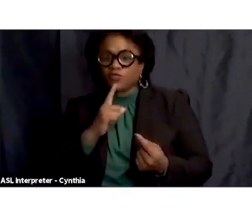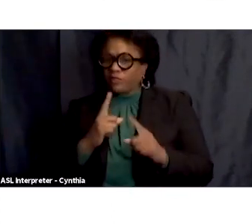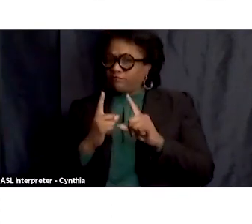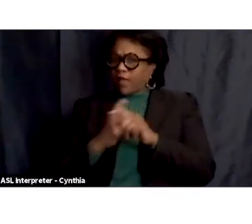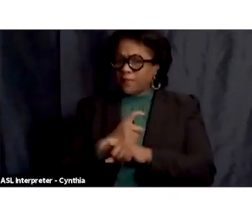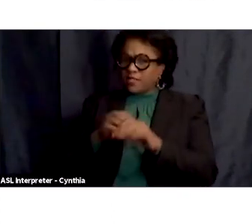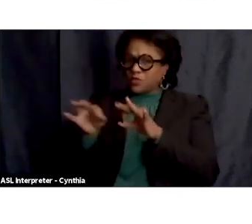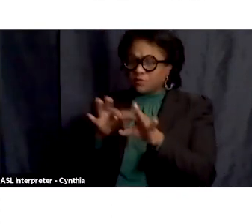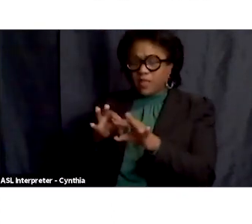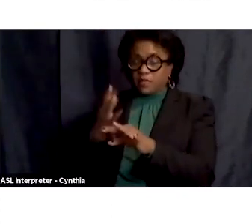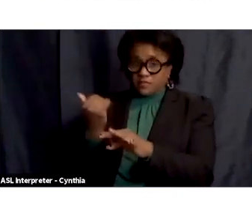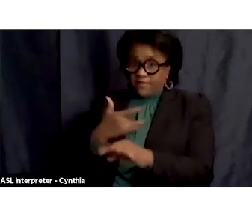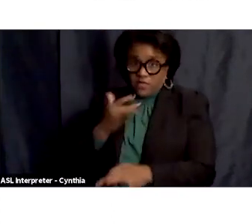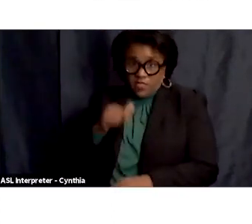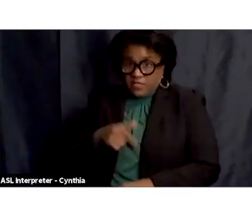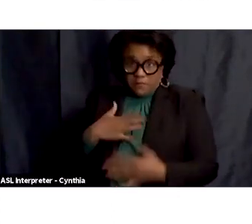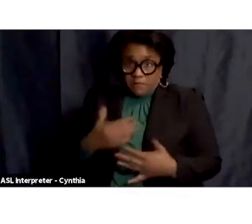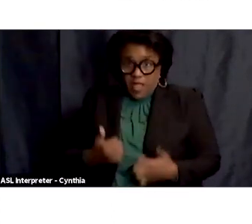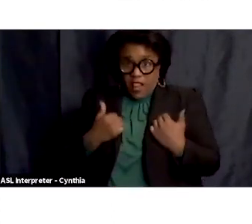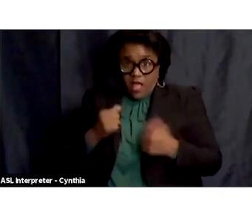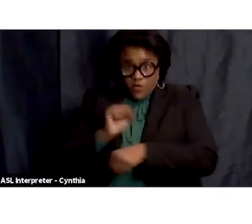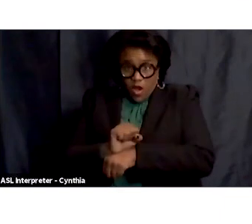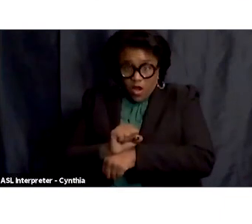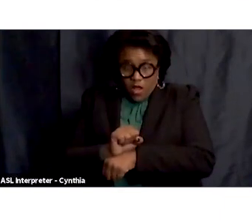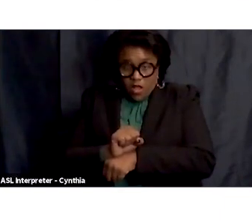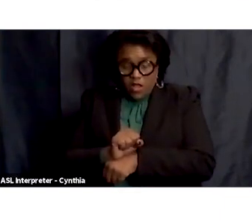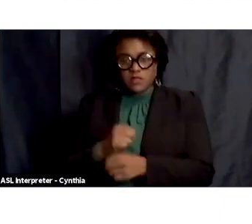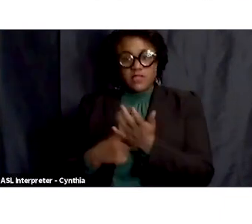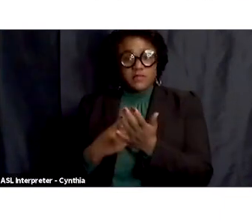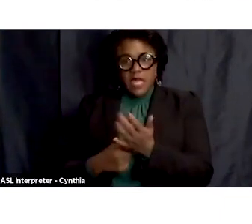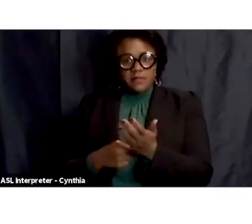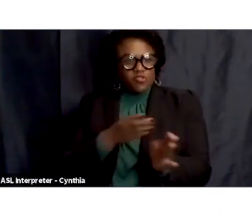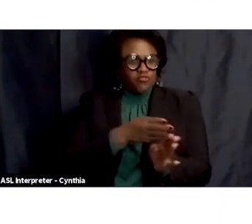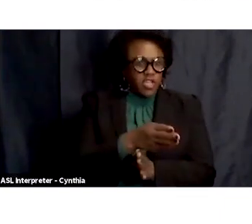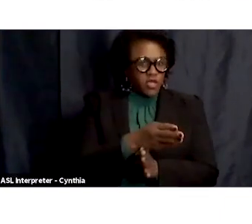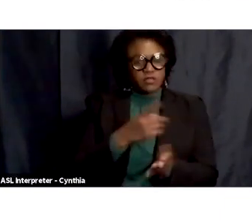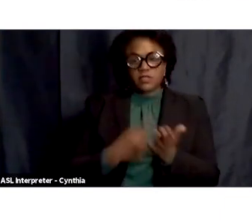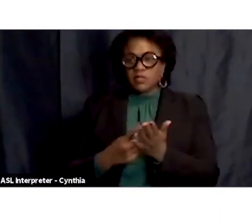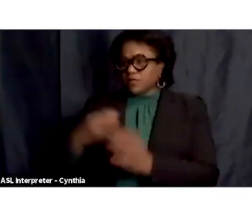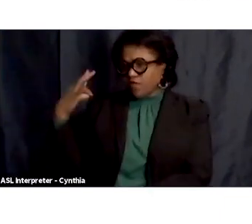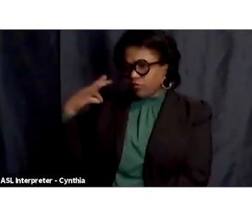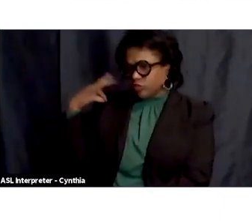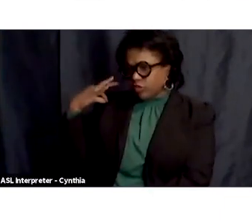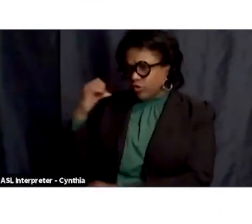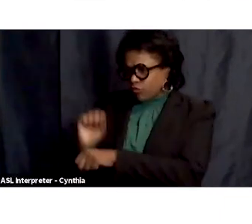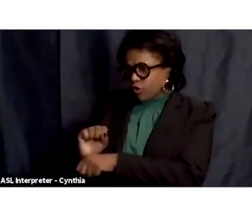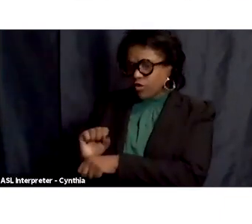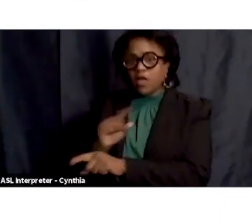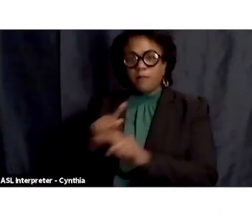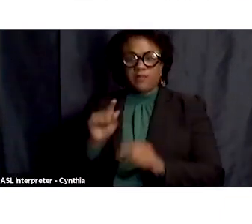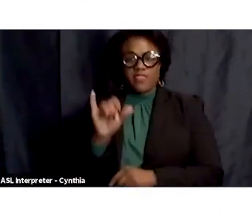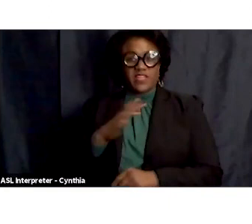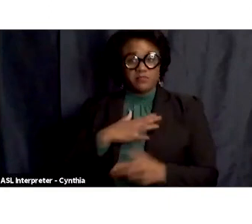to say because I feel like this is my life's work. Sometimes it exists in a career, sometimes it exists voluntarily, but that's my story and